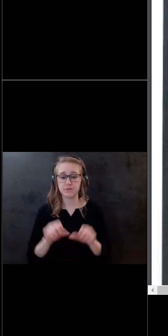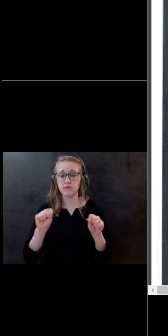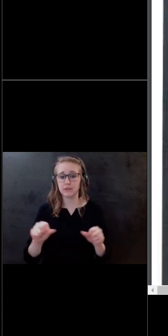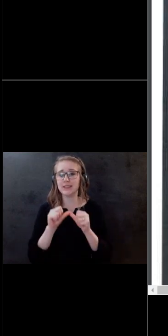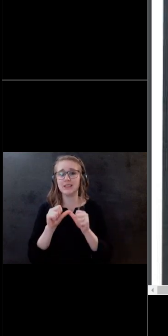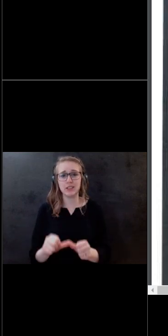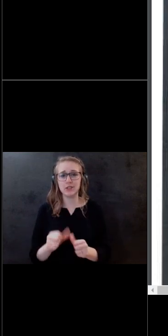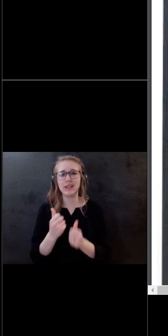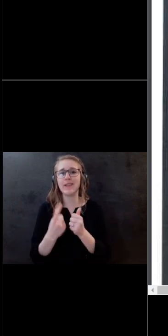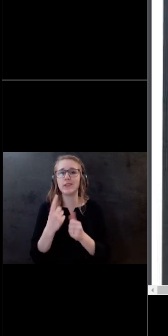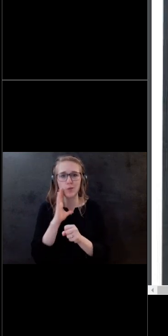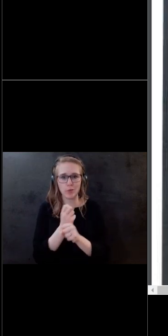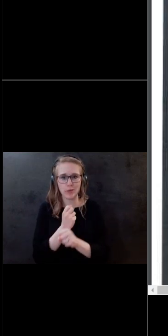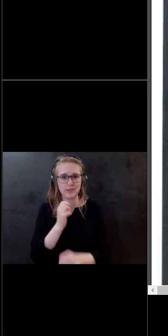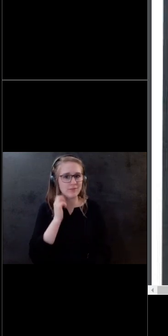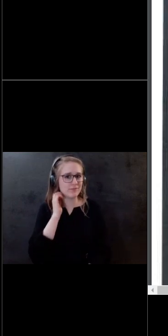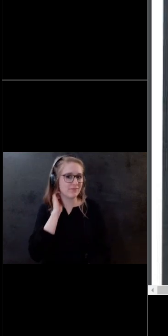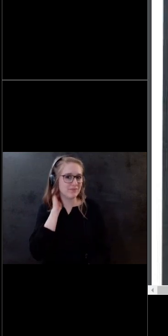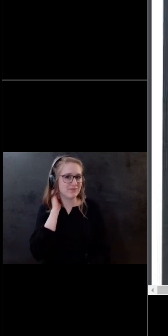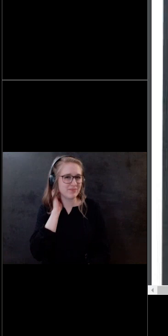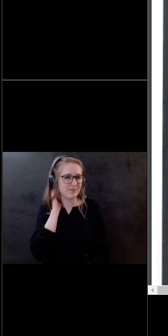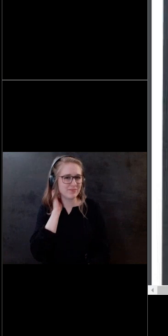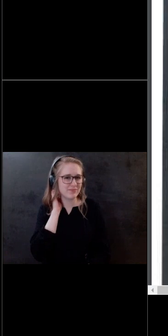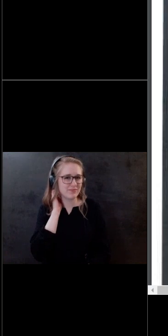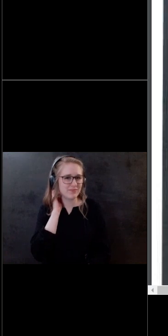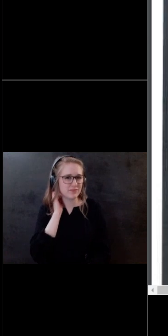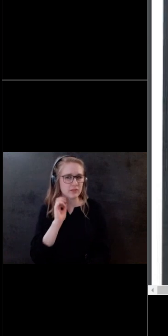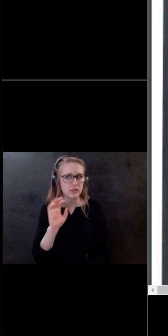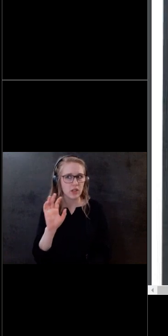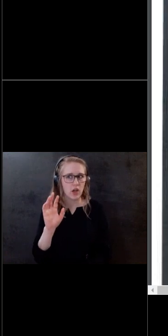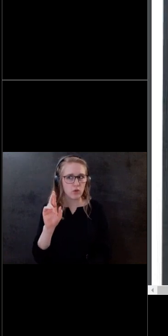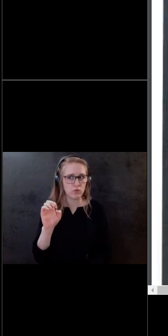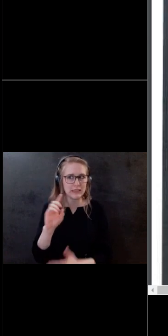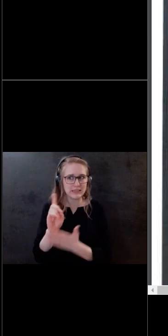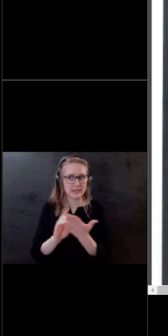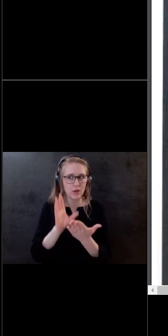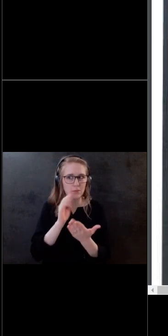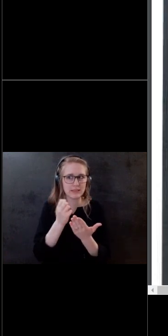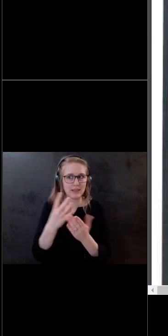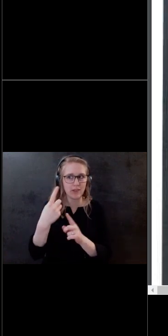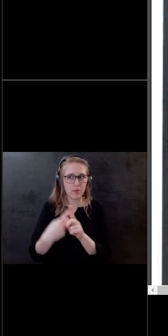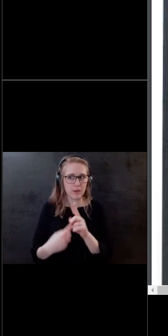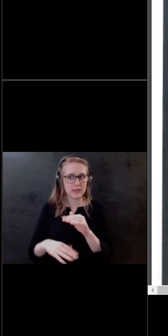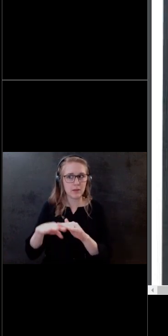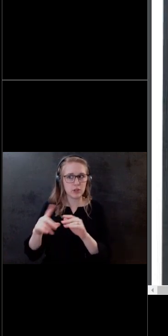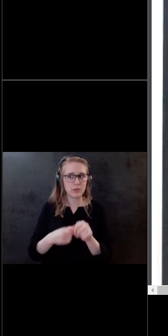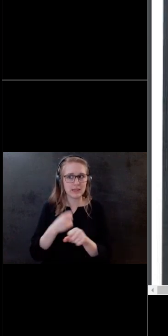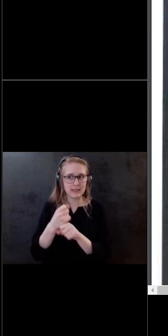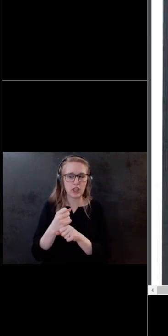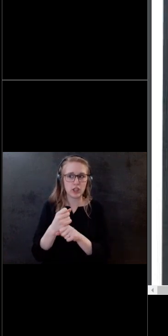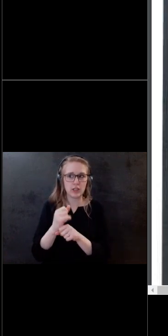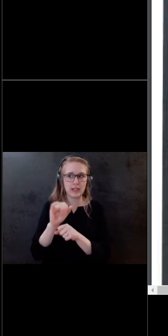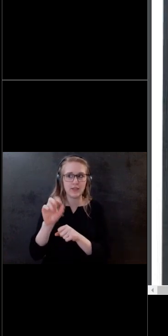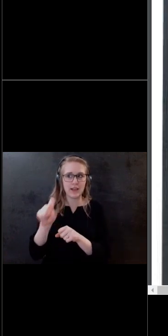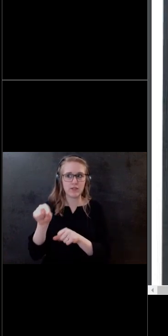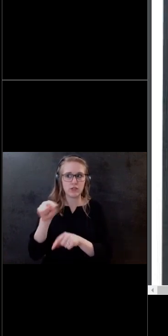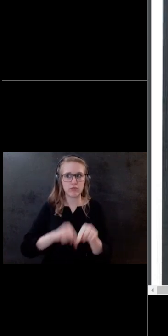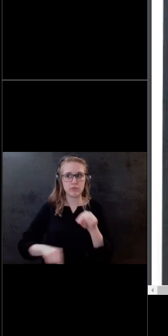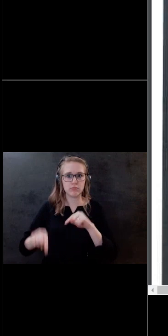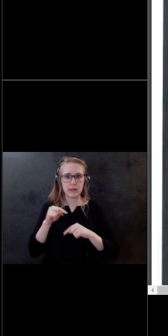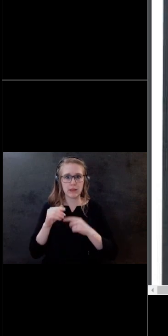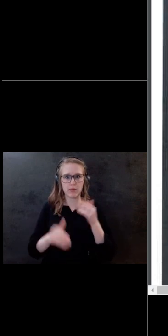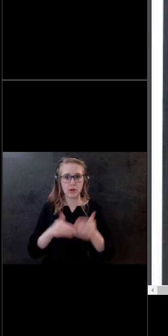and everyone wins. A redesign would be months, potentially up to a year if we have to go back through the process, which